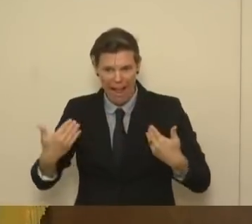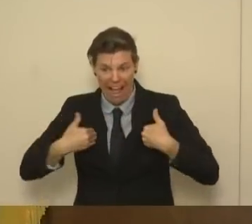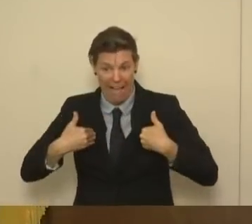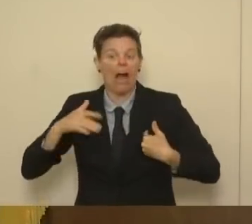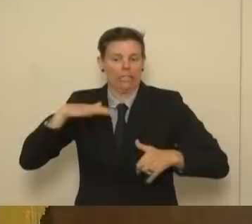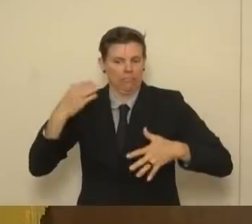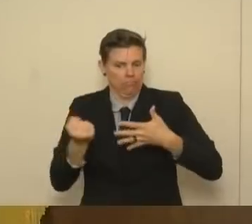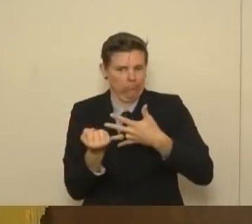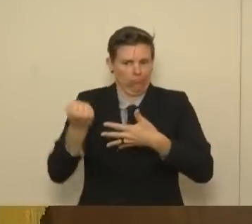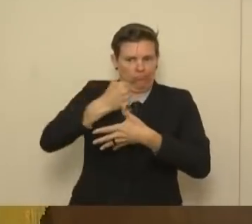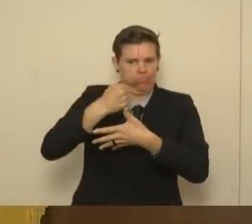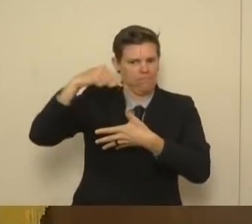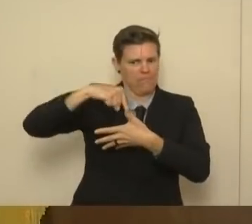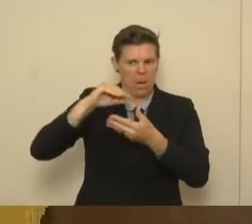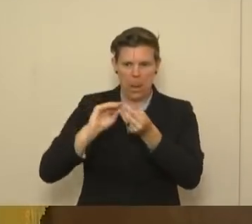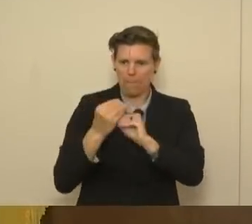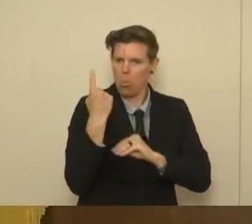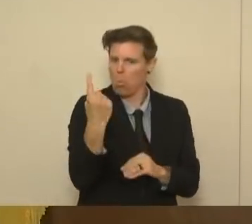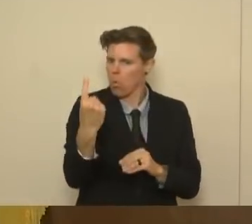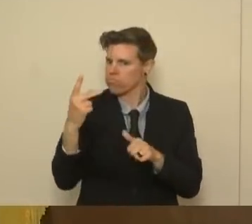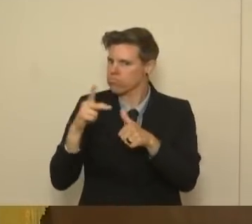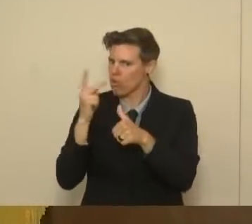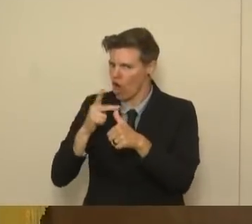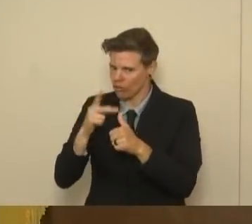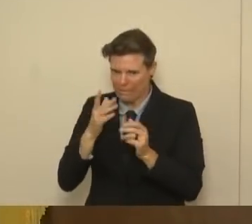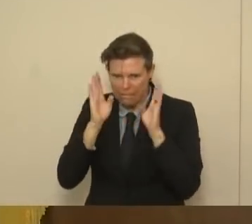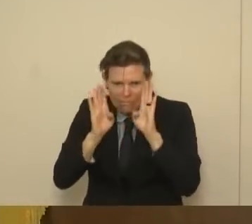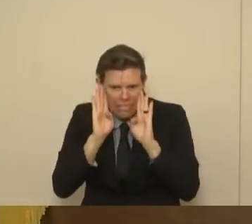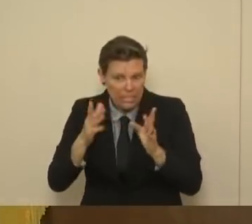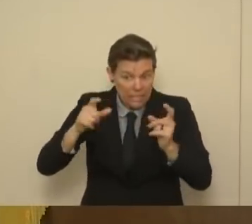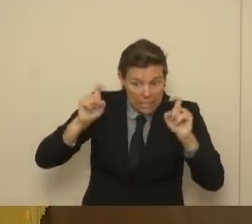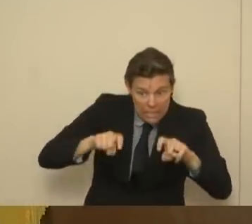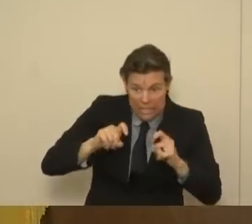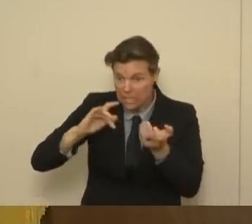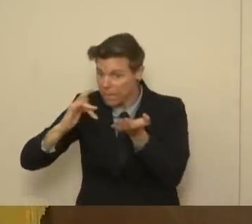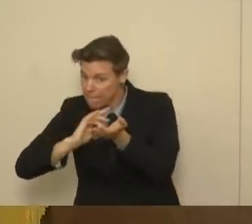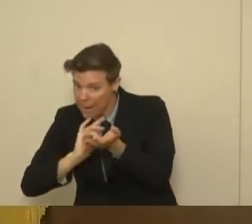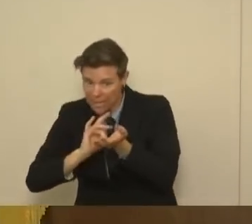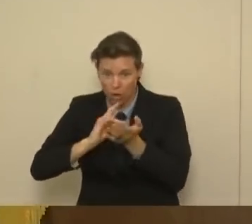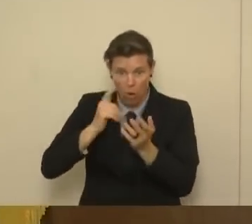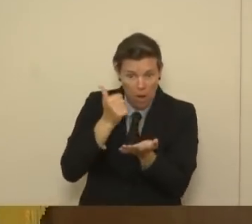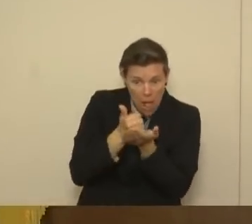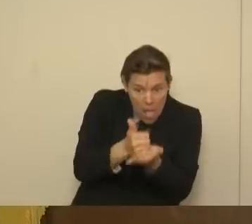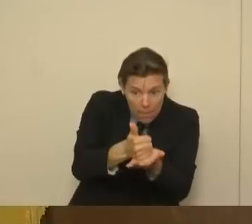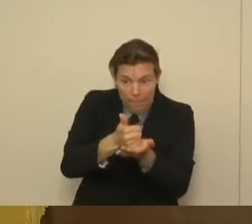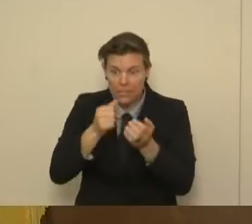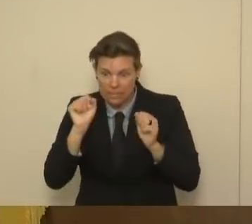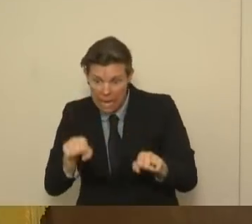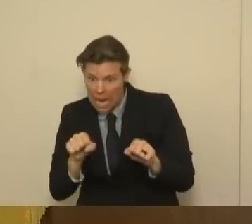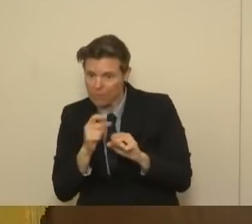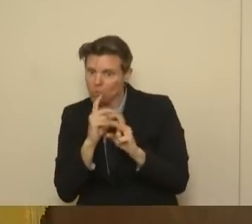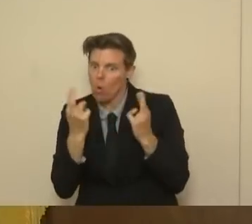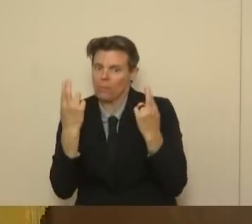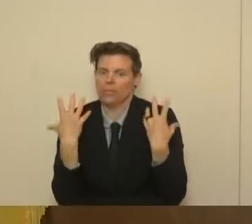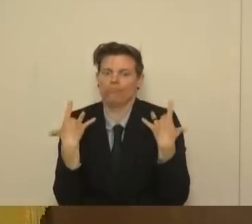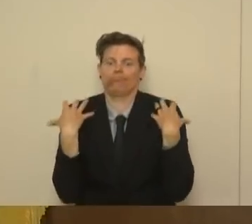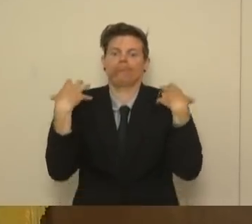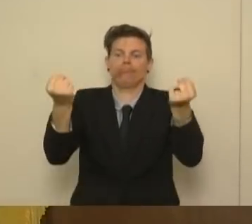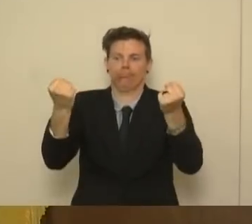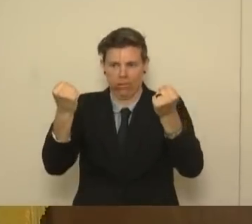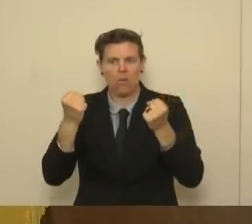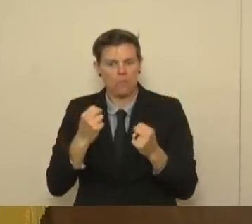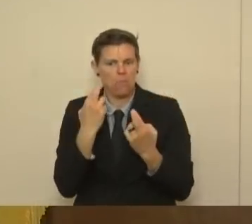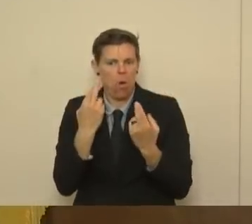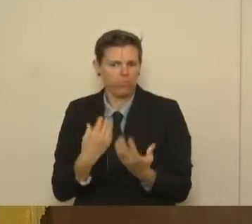about your medical care. We want to make sure that we are focused on giving you information